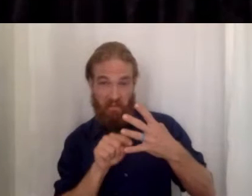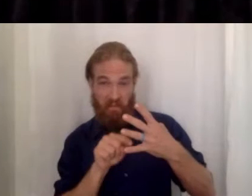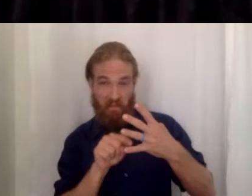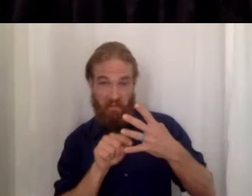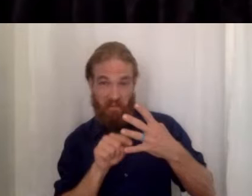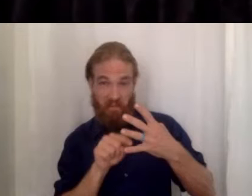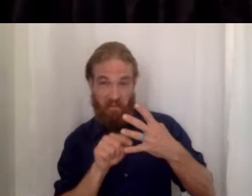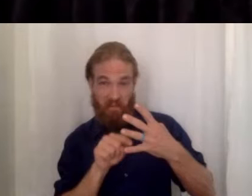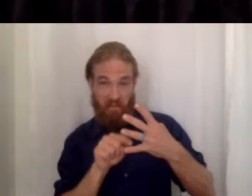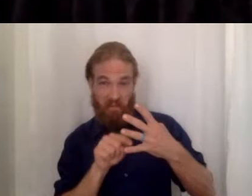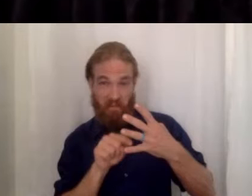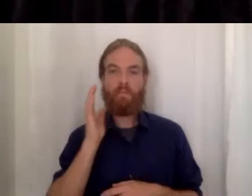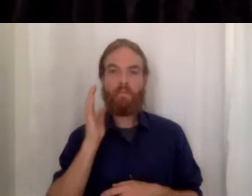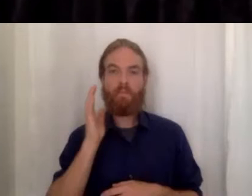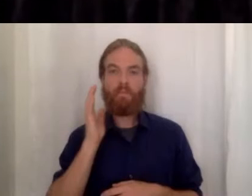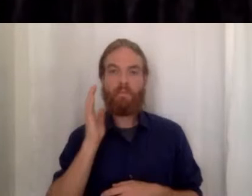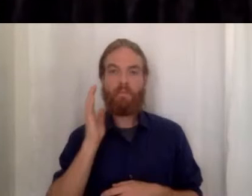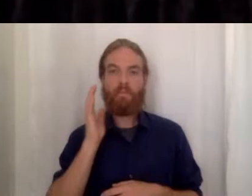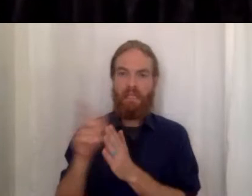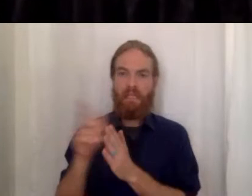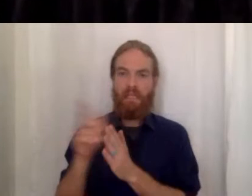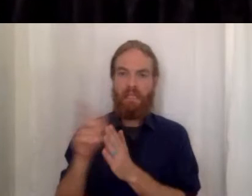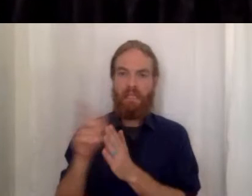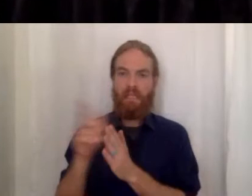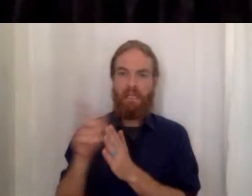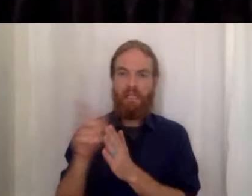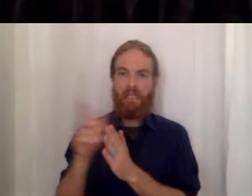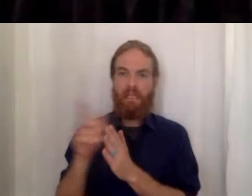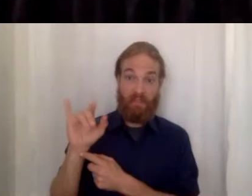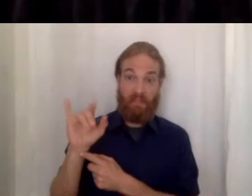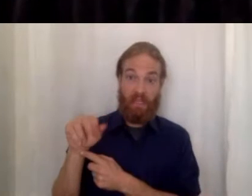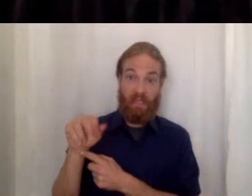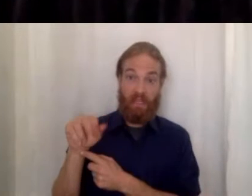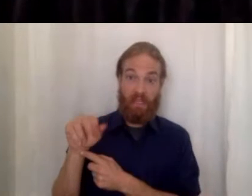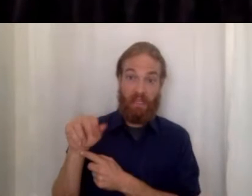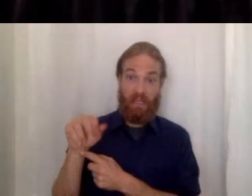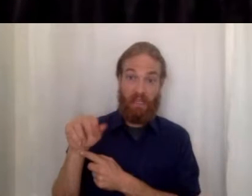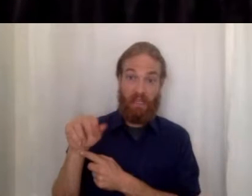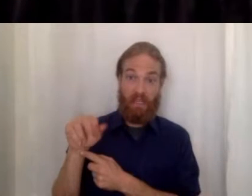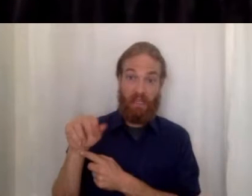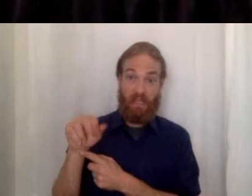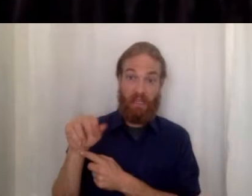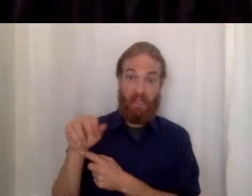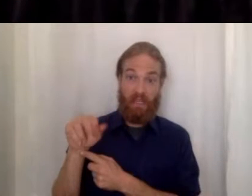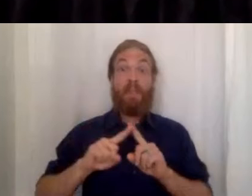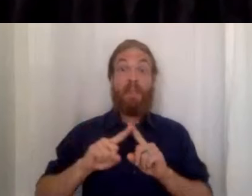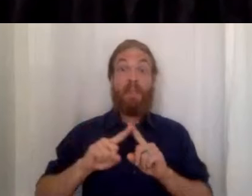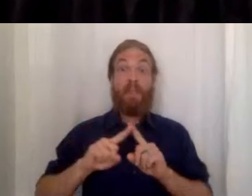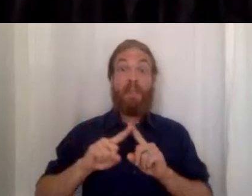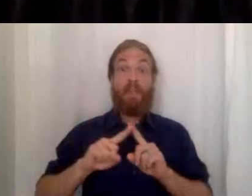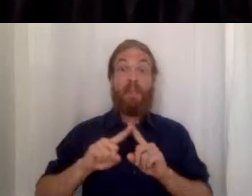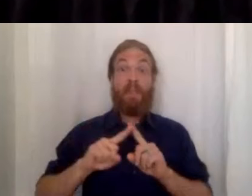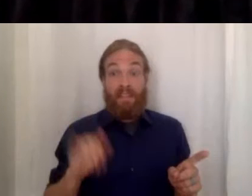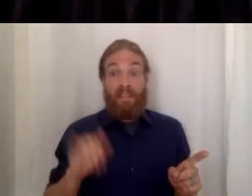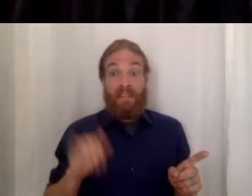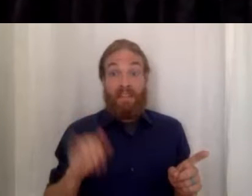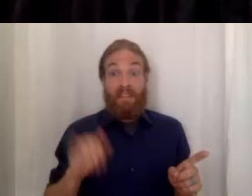healthcare facilities licensed by the Colorado Department of Public Health and Environment, including acute treatment